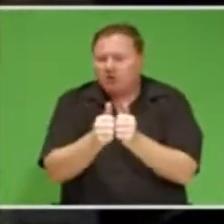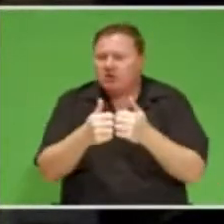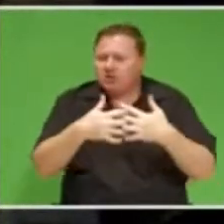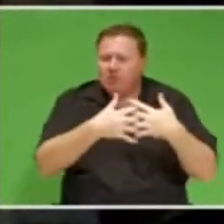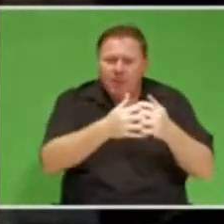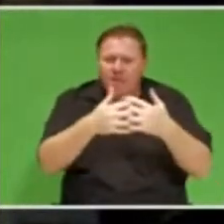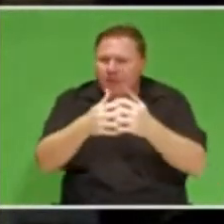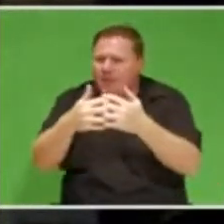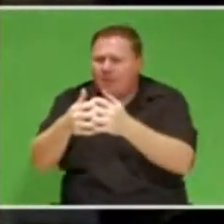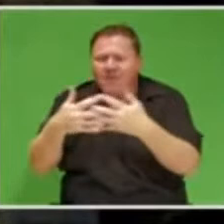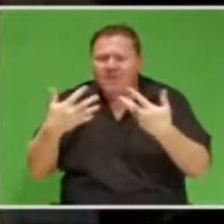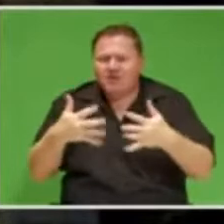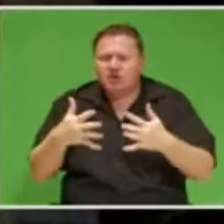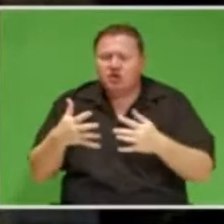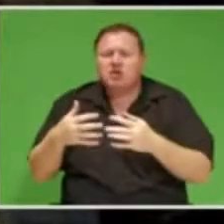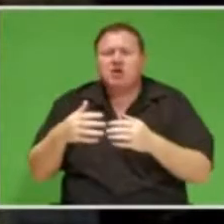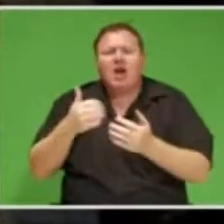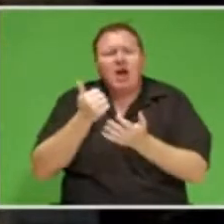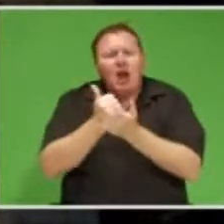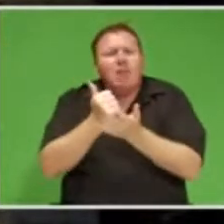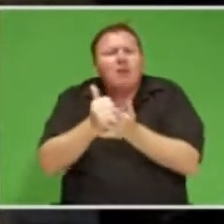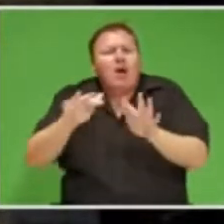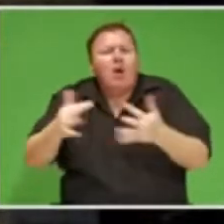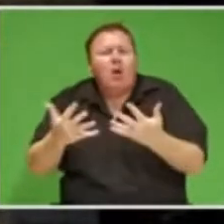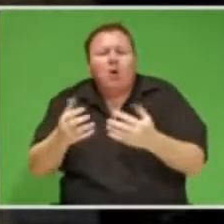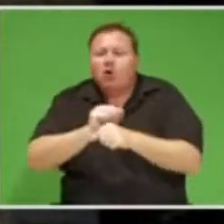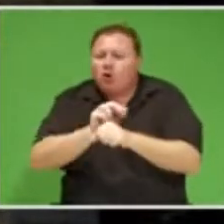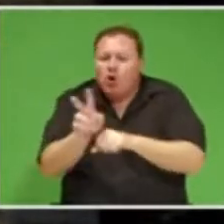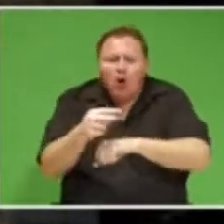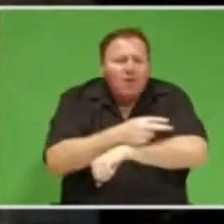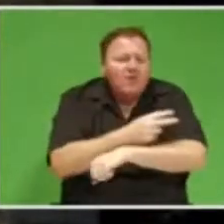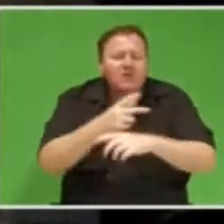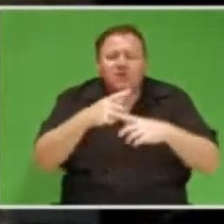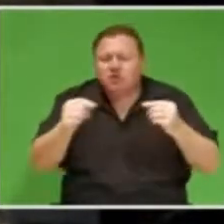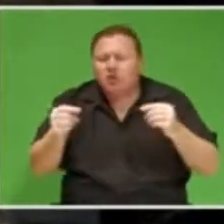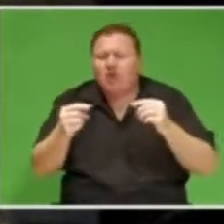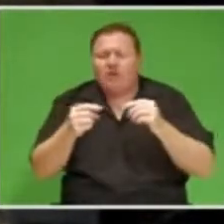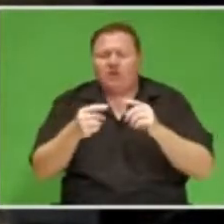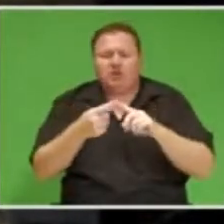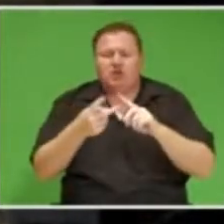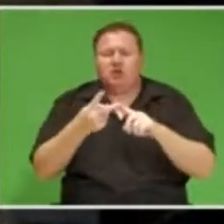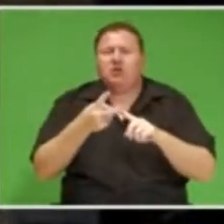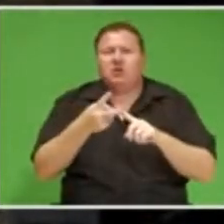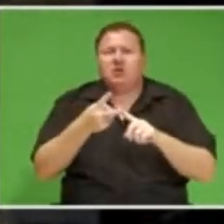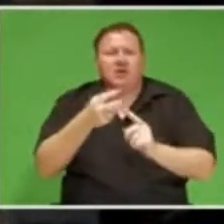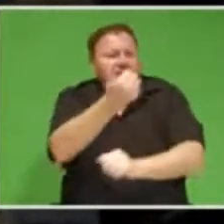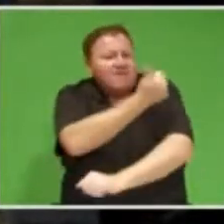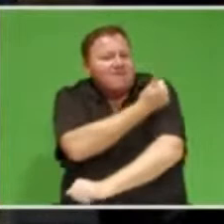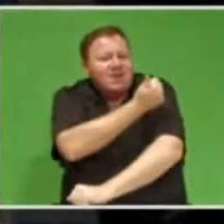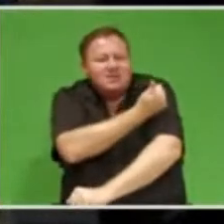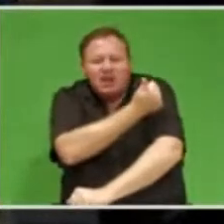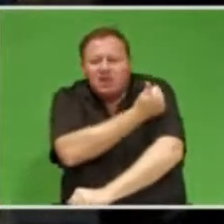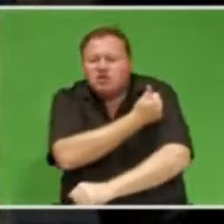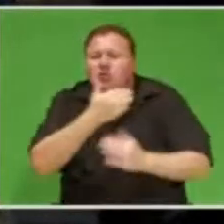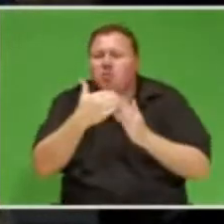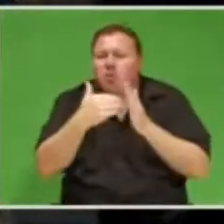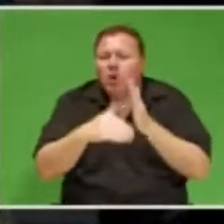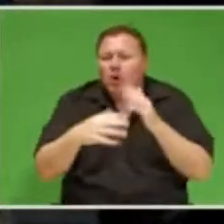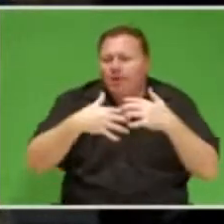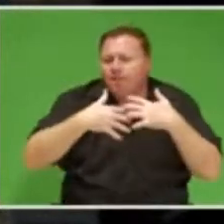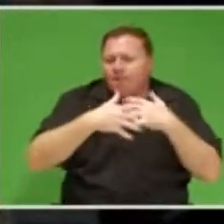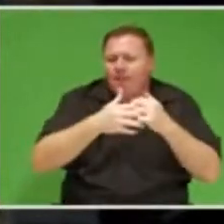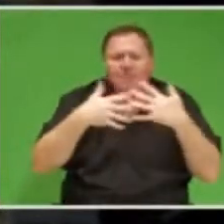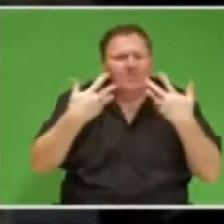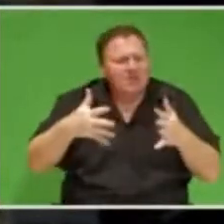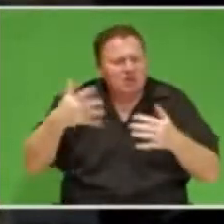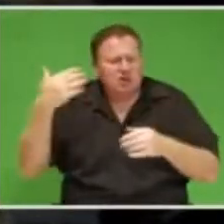been forged to fight COVID-19 pandemic, undertake the largest vaccination program where we